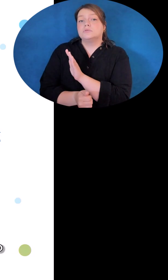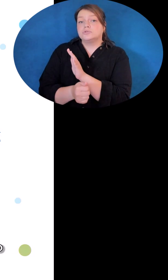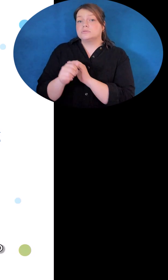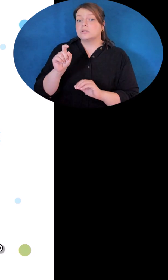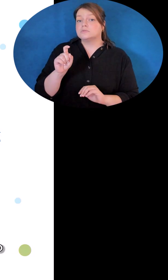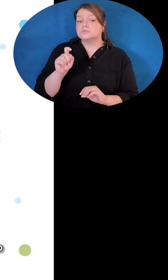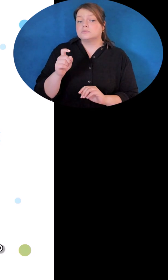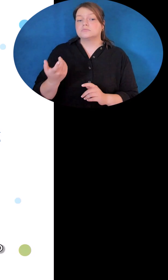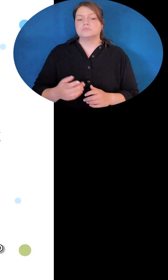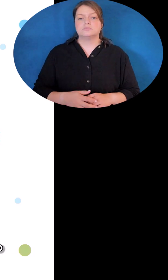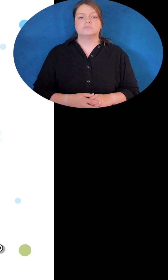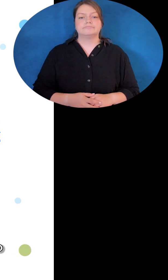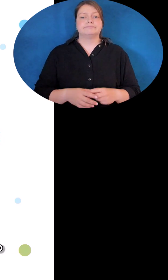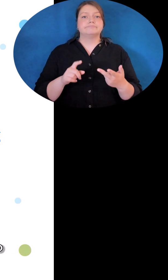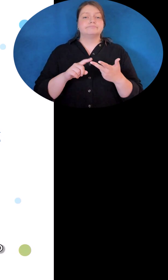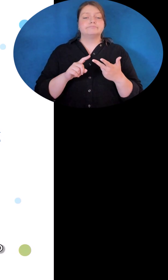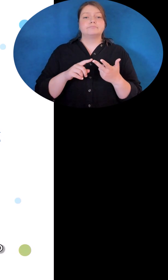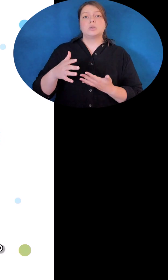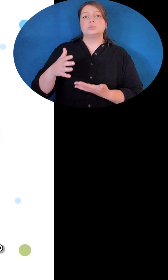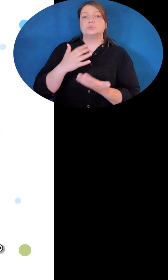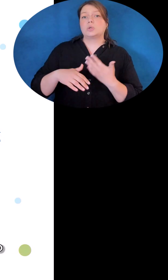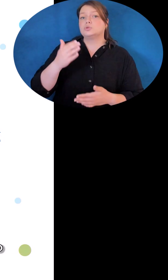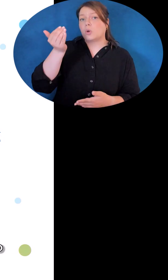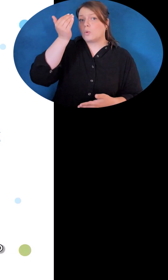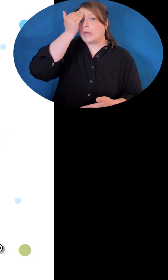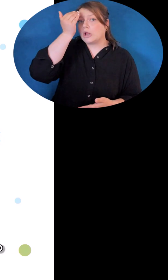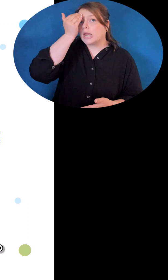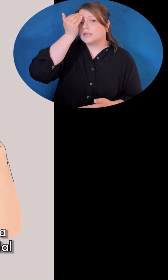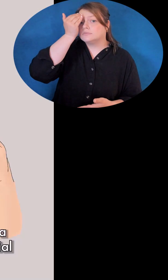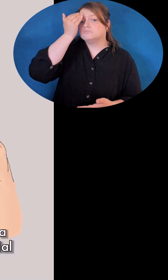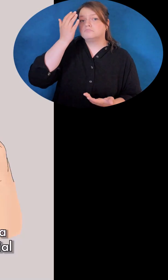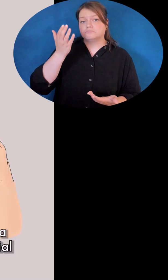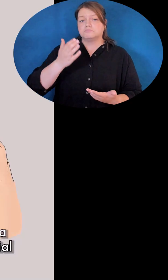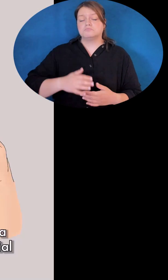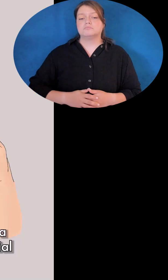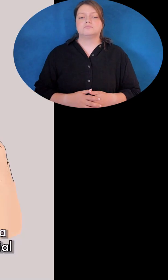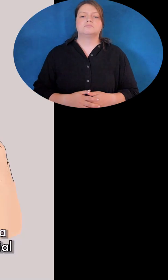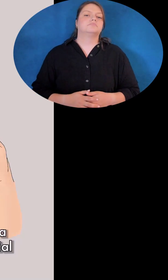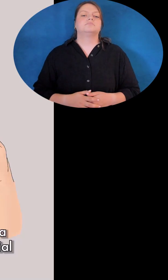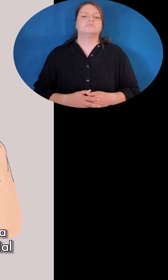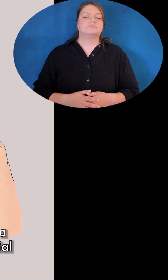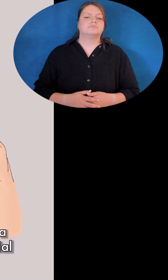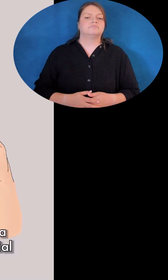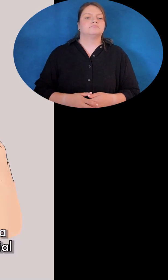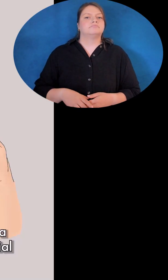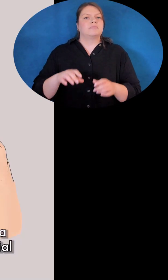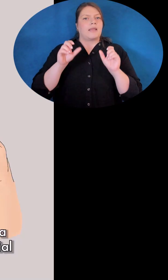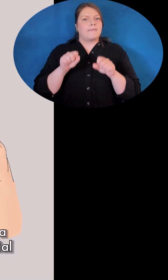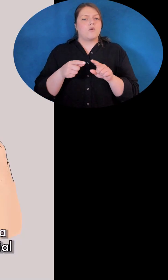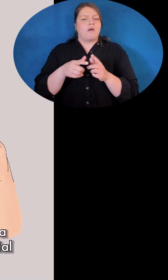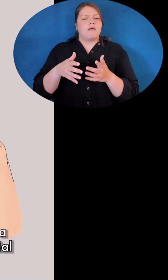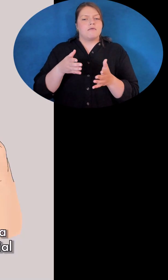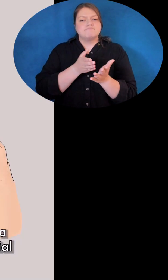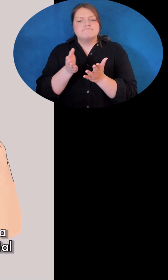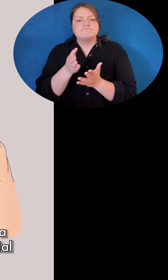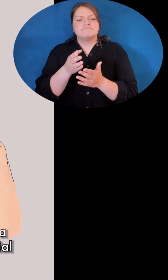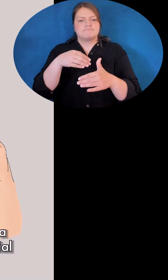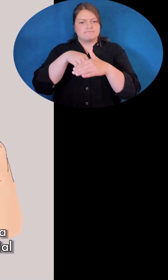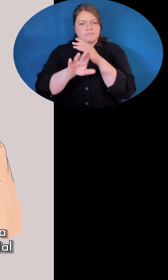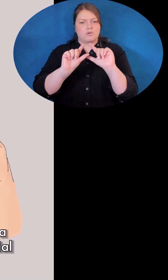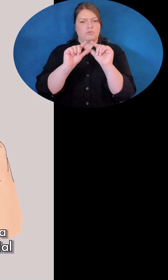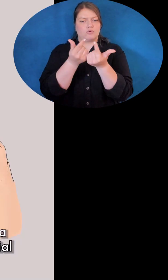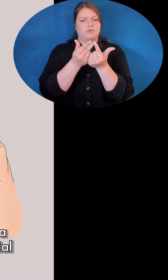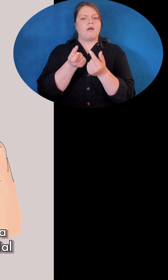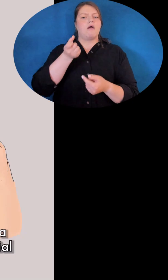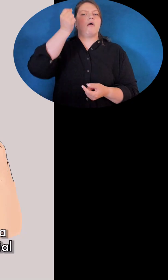skills. Or maybe your discussion led to social awareness skills, being able to navigate entering a group and understanding the